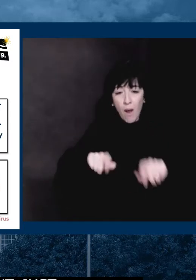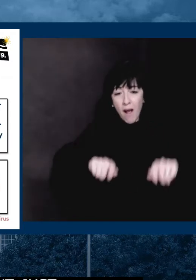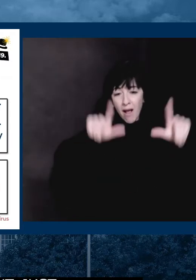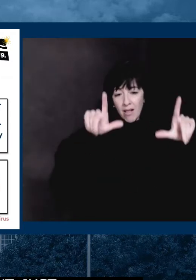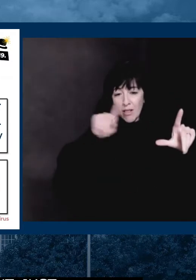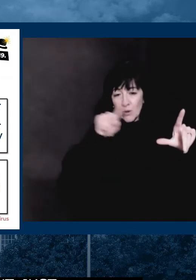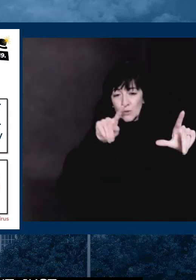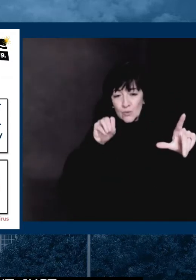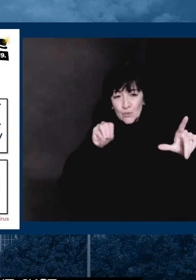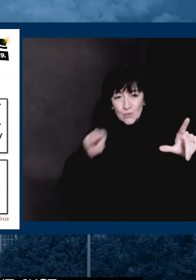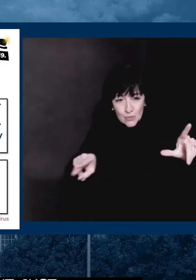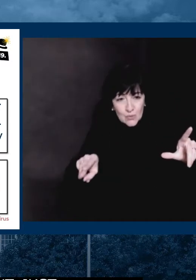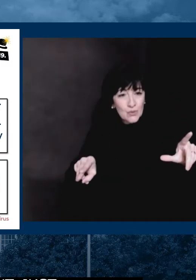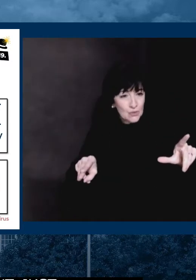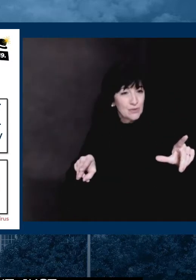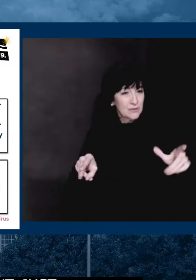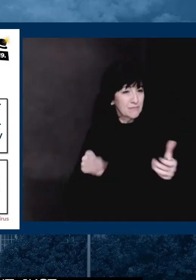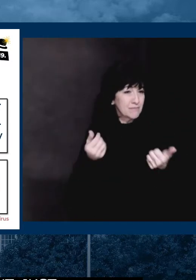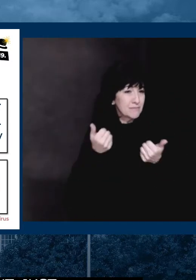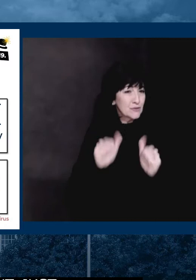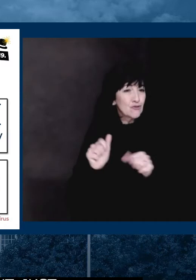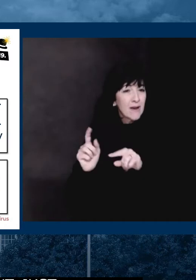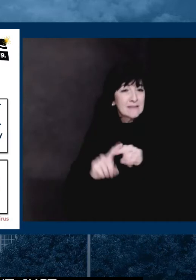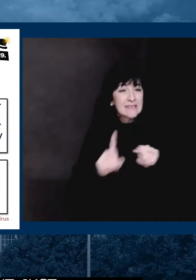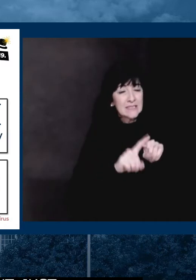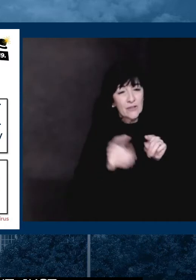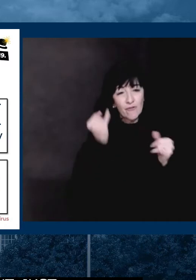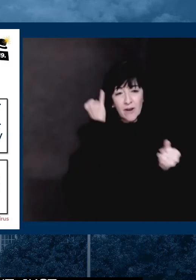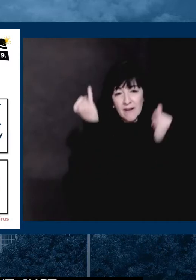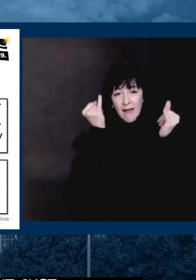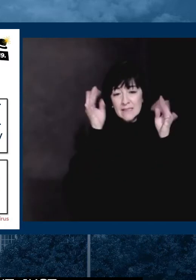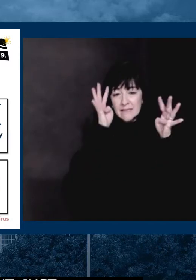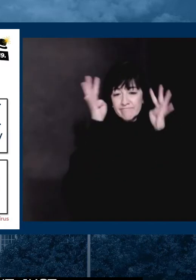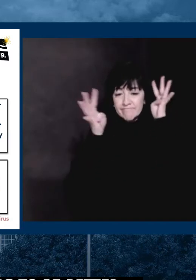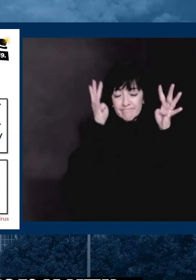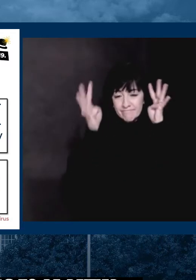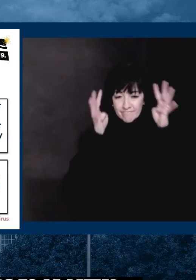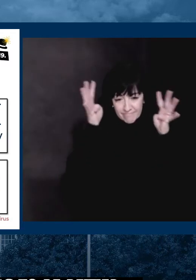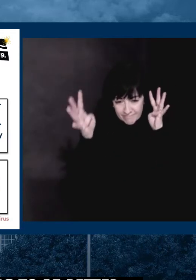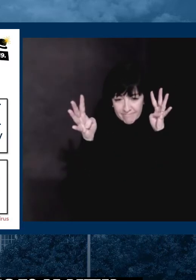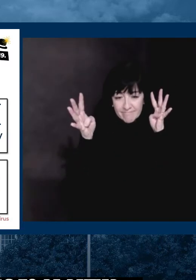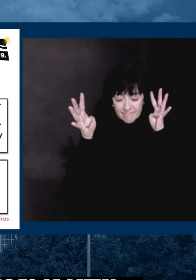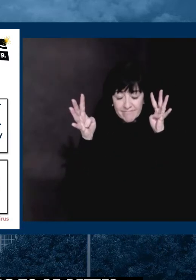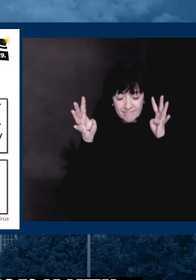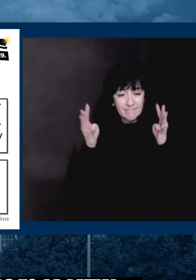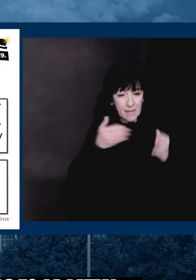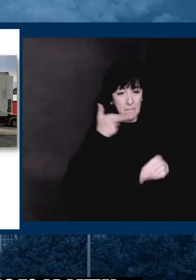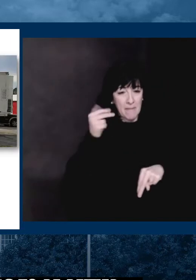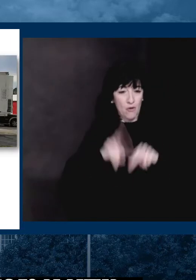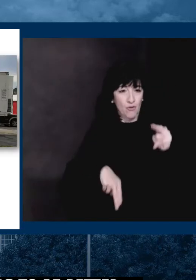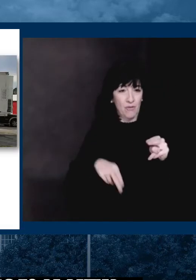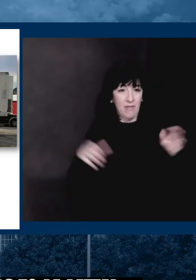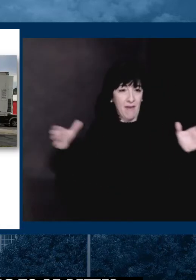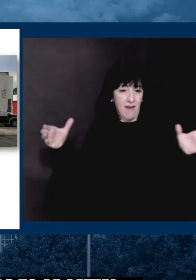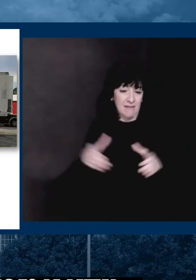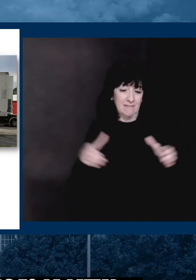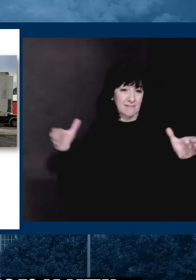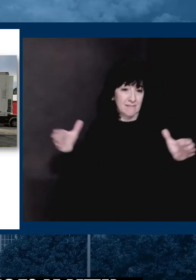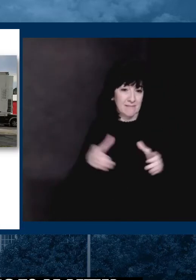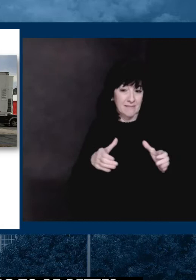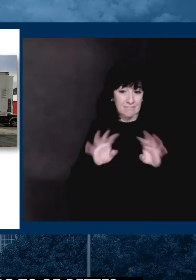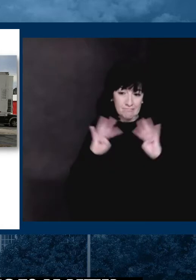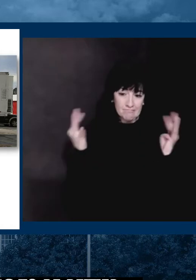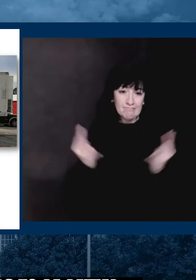at the end of the tunnel, as the governor likes to say. Finally, I want to close with just talking about some